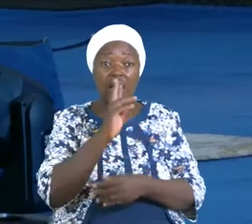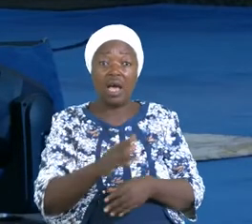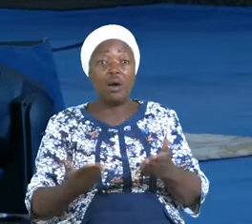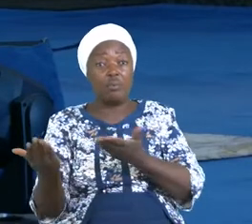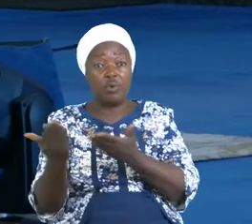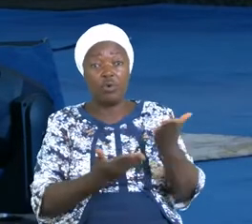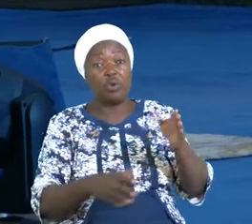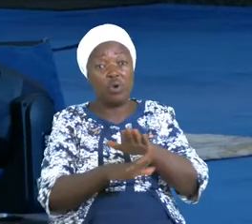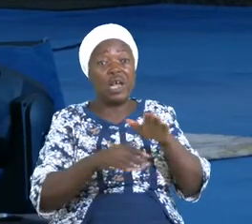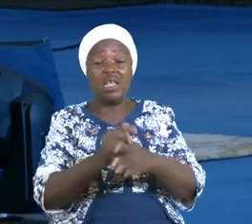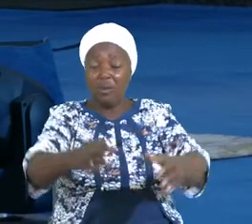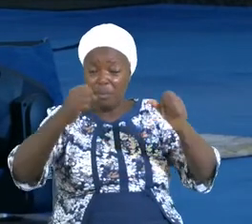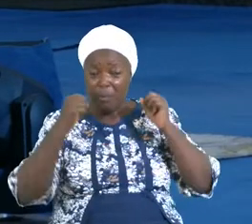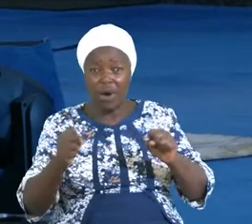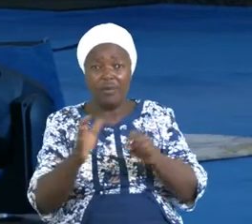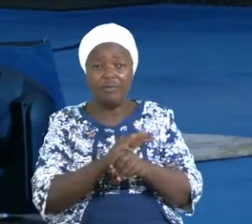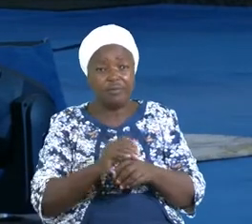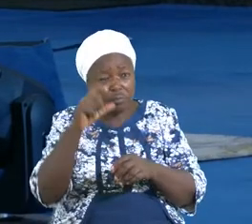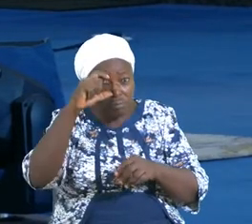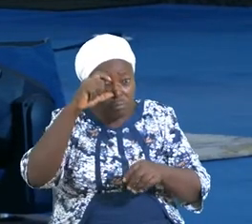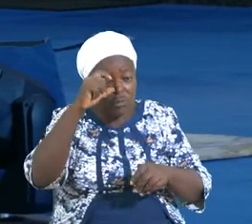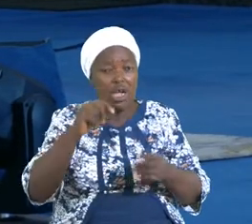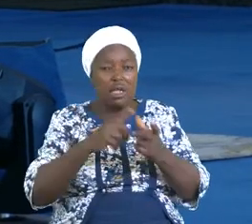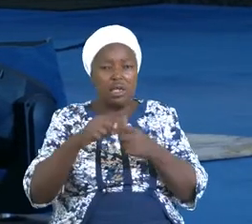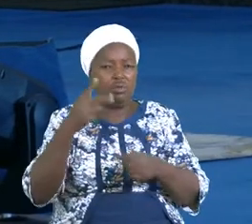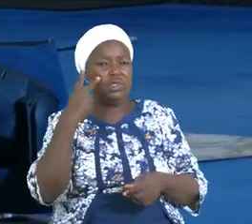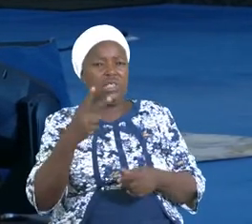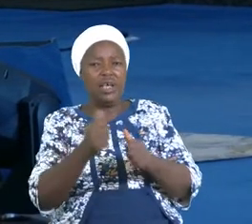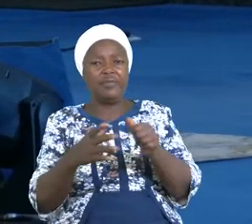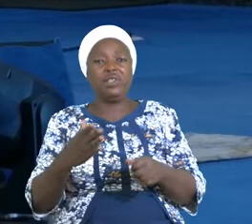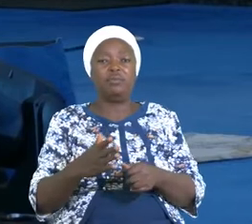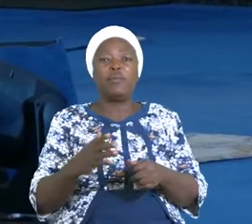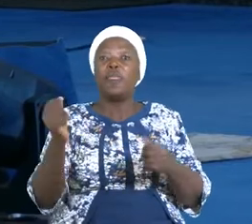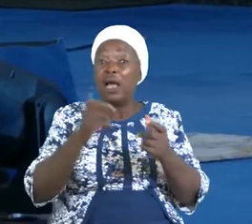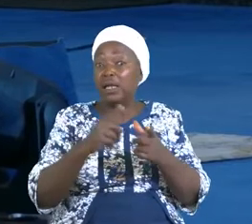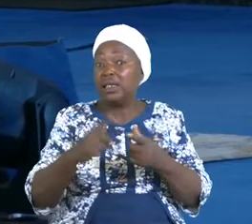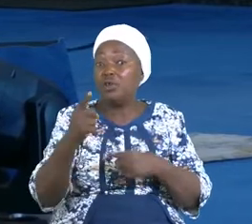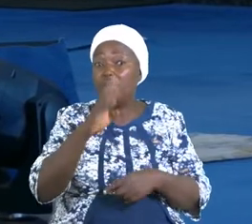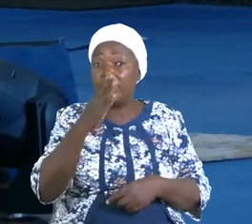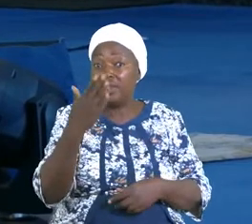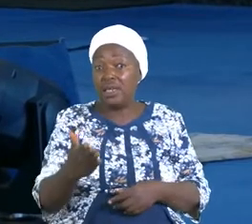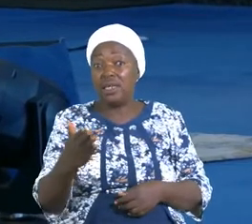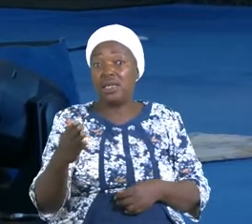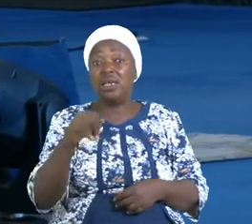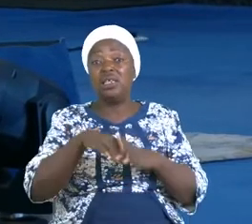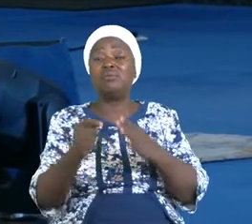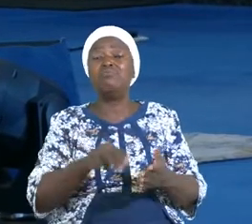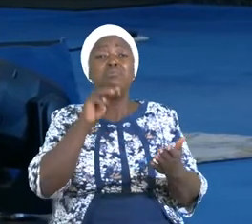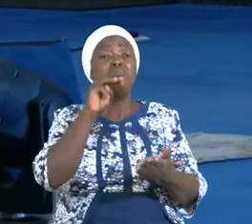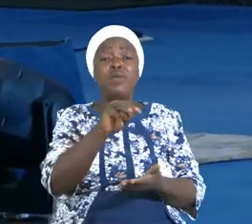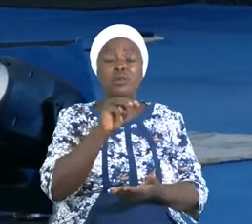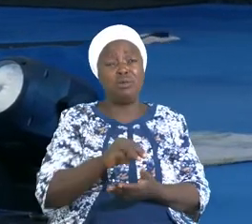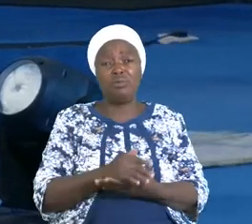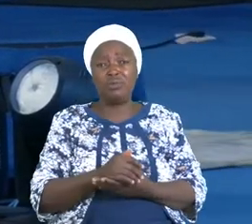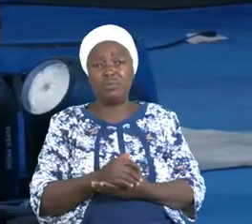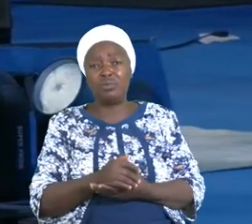powerful microscope, they're alive. And they'll be there in the millions. And